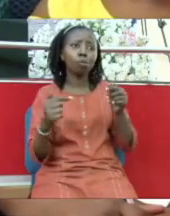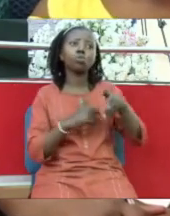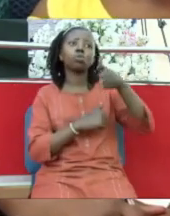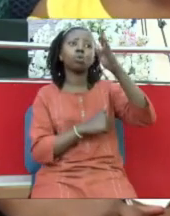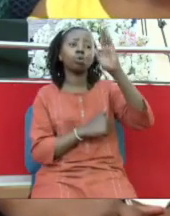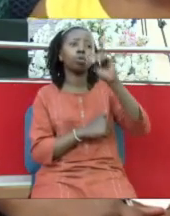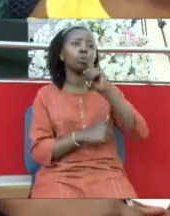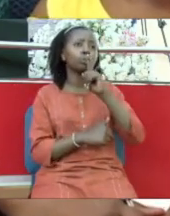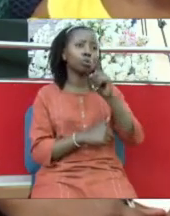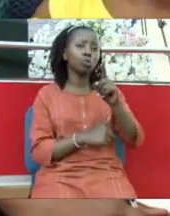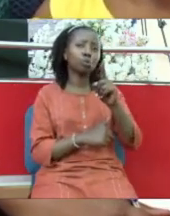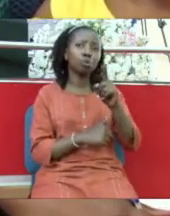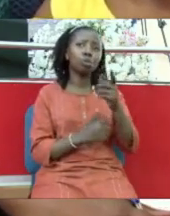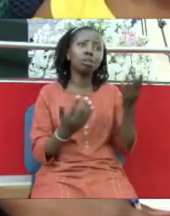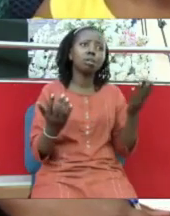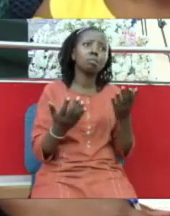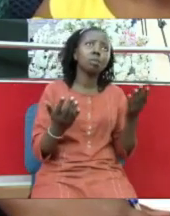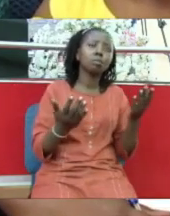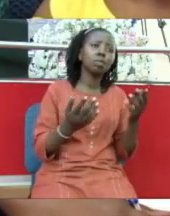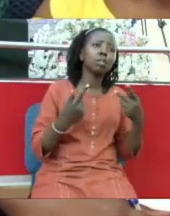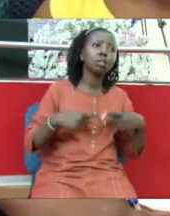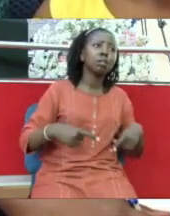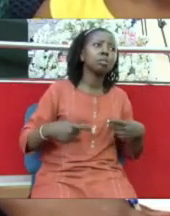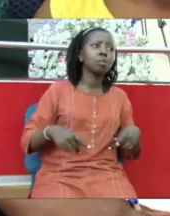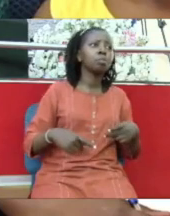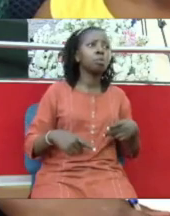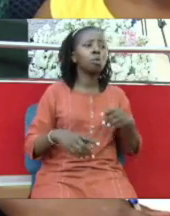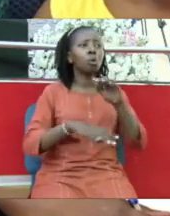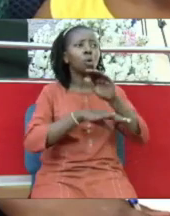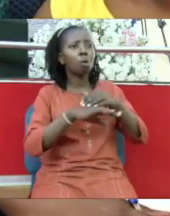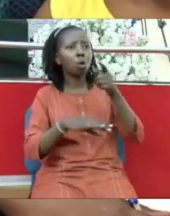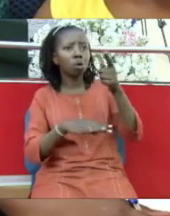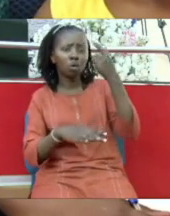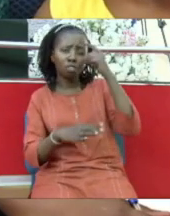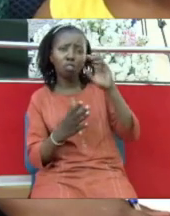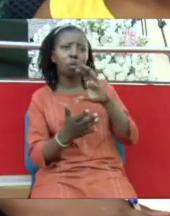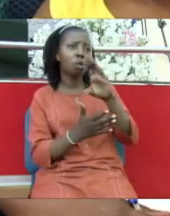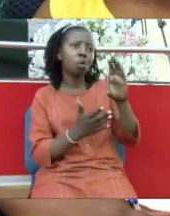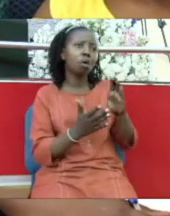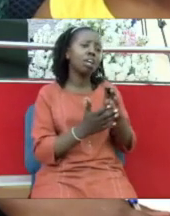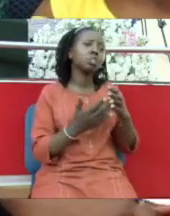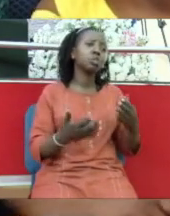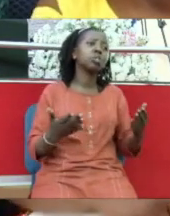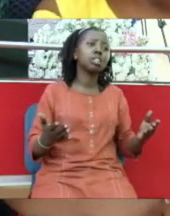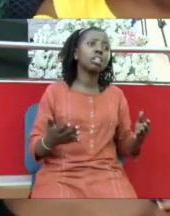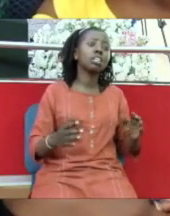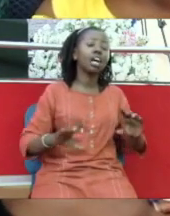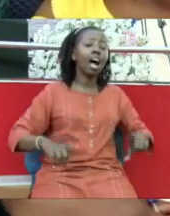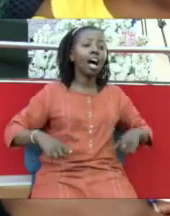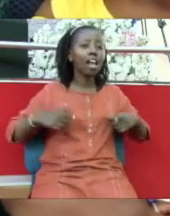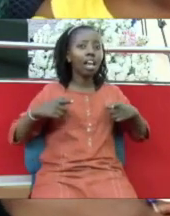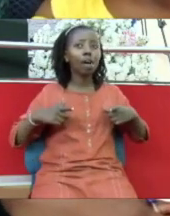So whenever people call you for these cultural things, let the word of God be your sword